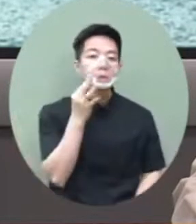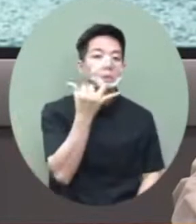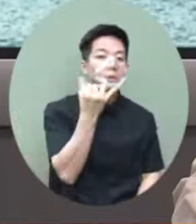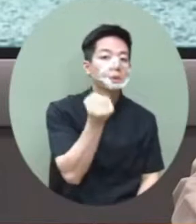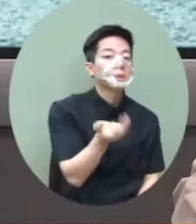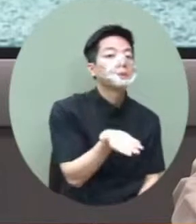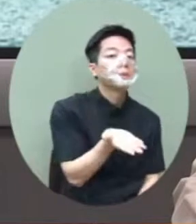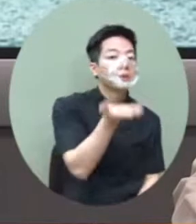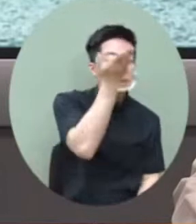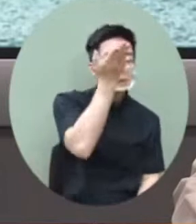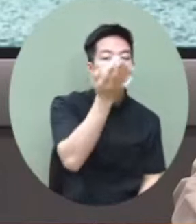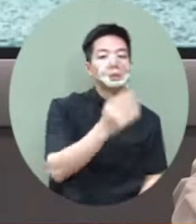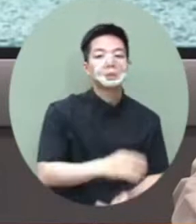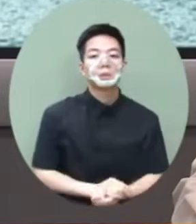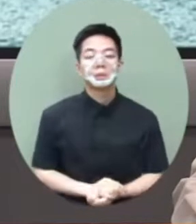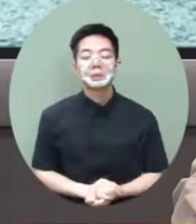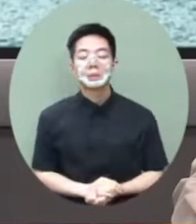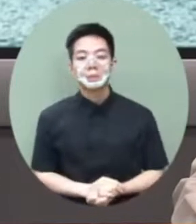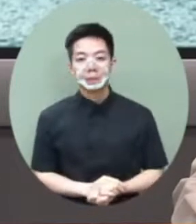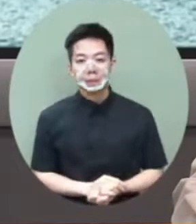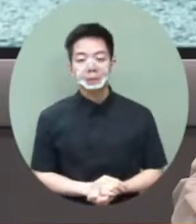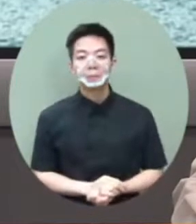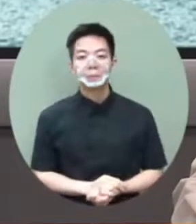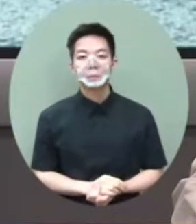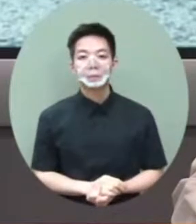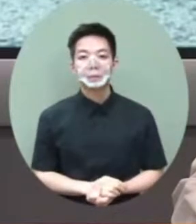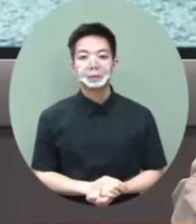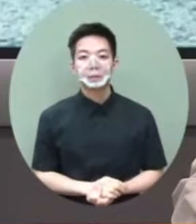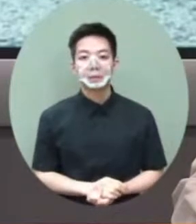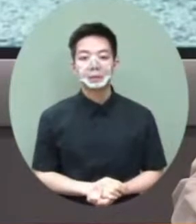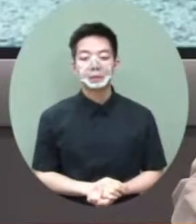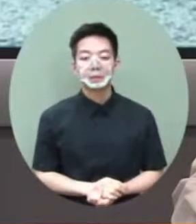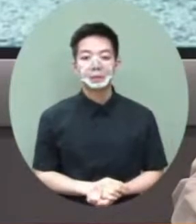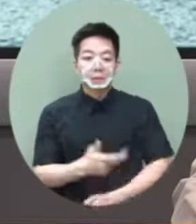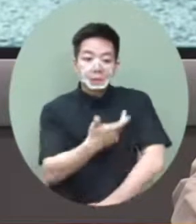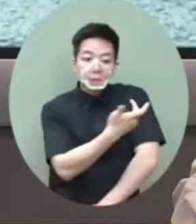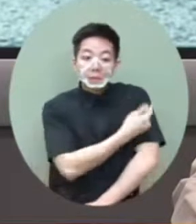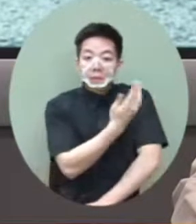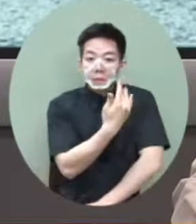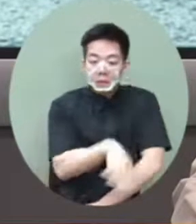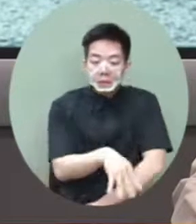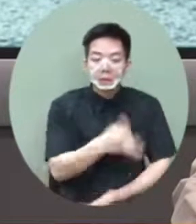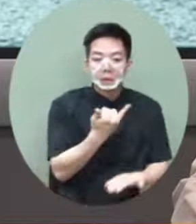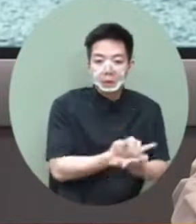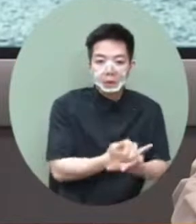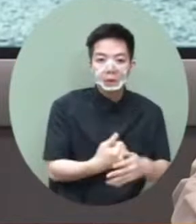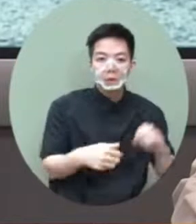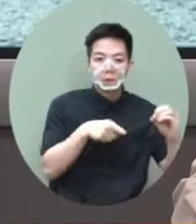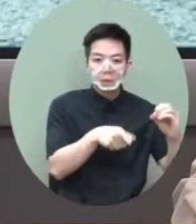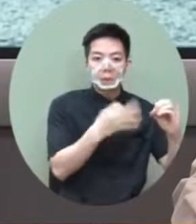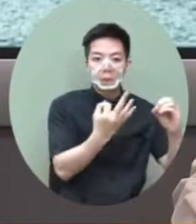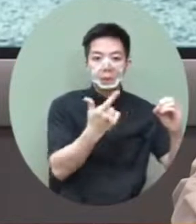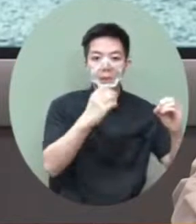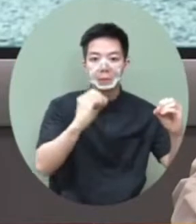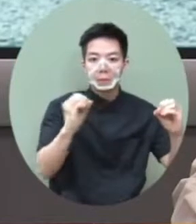14-fold. For those above the age of 60, for those who have received vaccination is